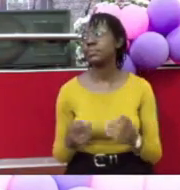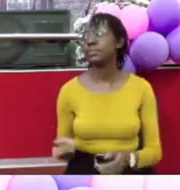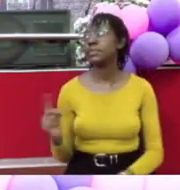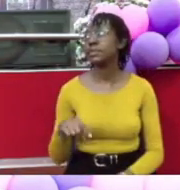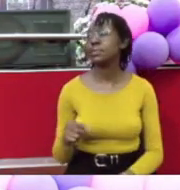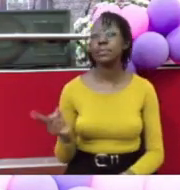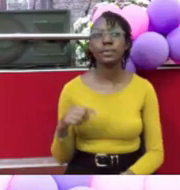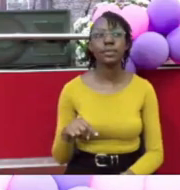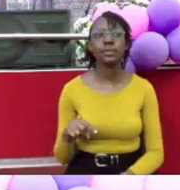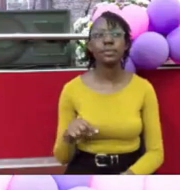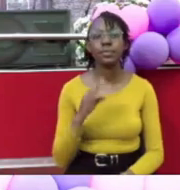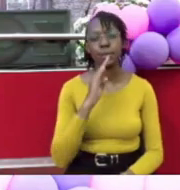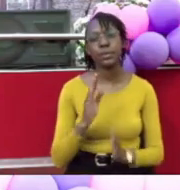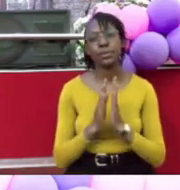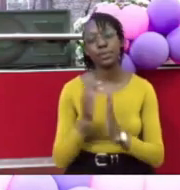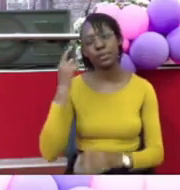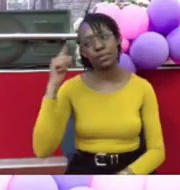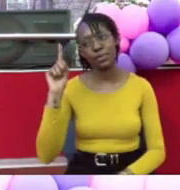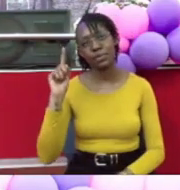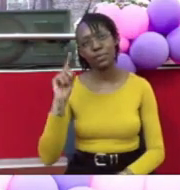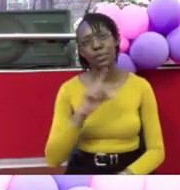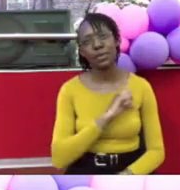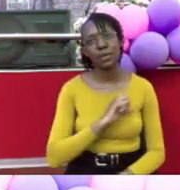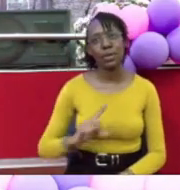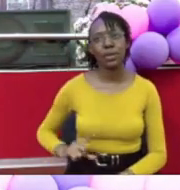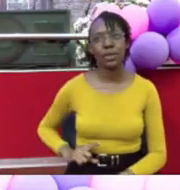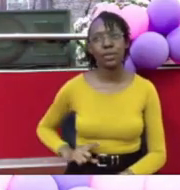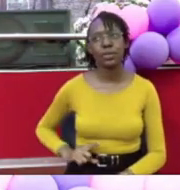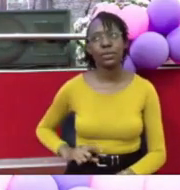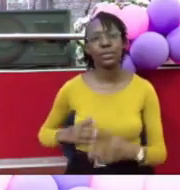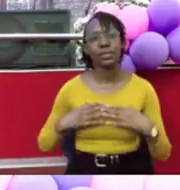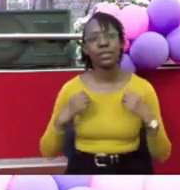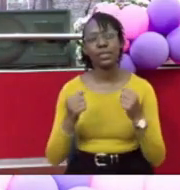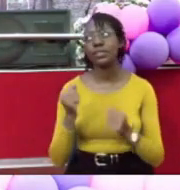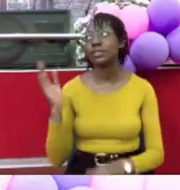be prayed for. Utaombewa. The Lord is healer. The Lord is